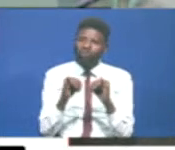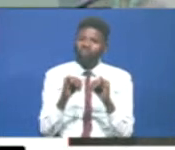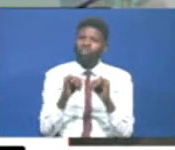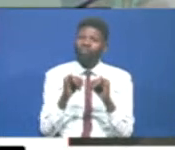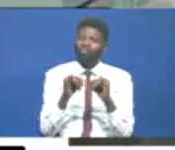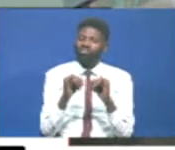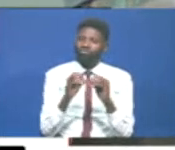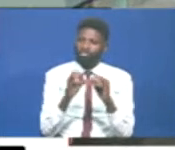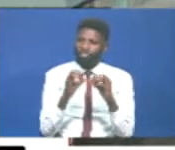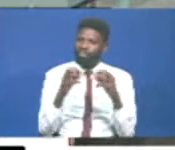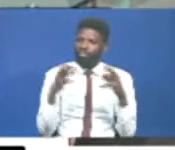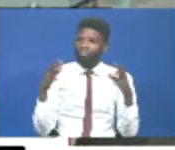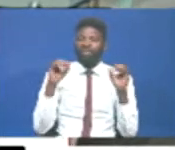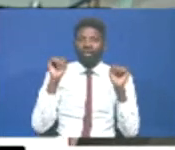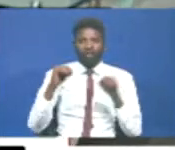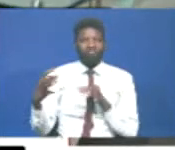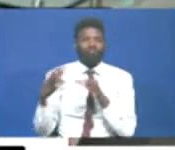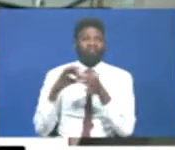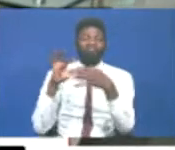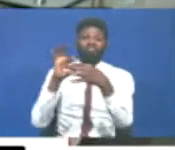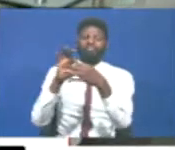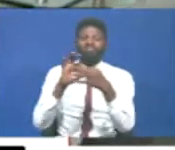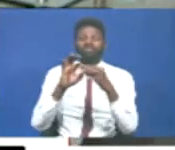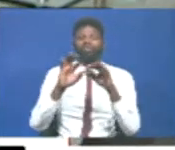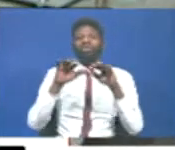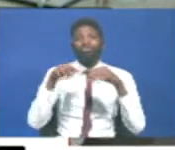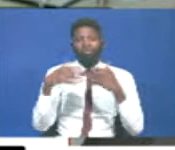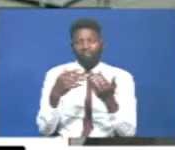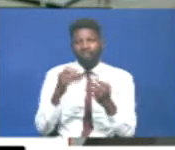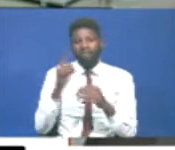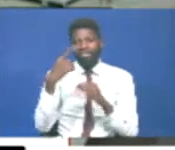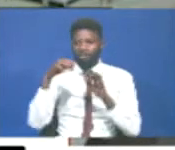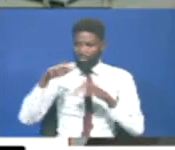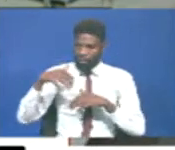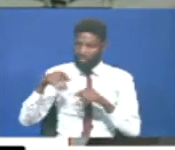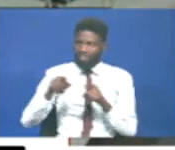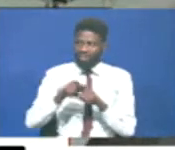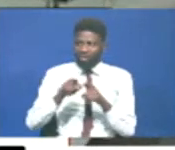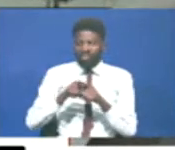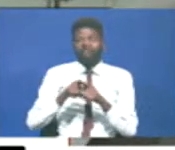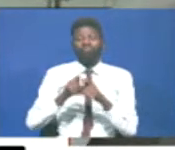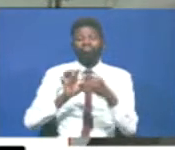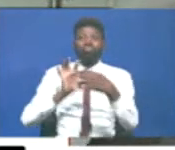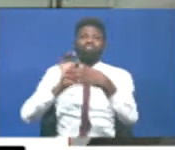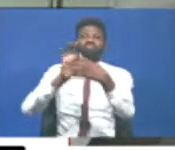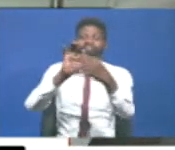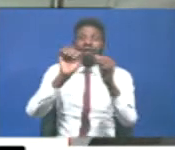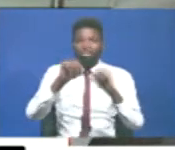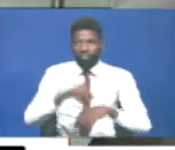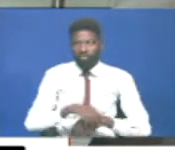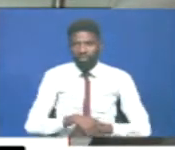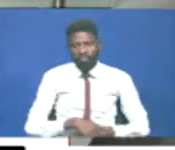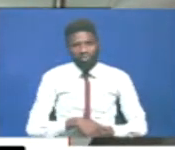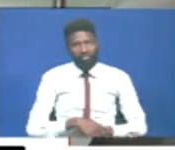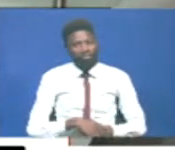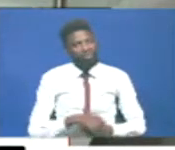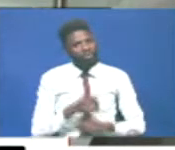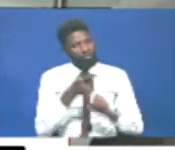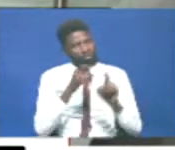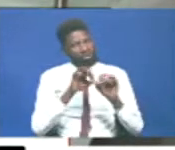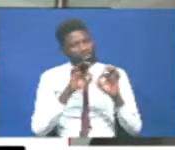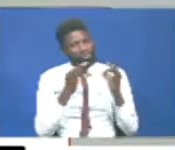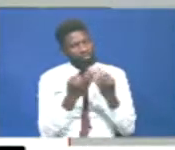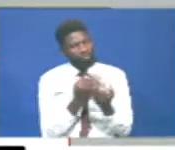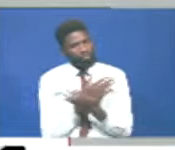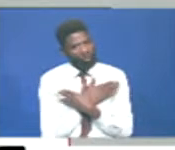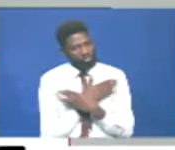then go backward linkage, or start from the first end of farming and then go forward linkages. And any help from friends and family at that point in time? So at that